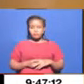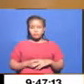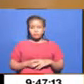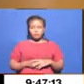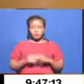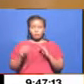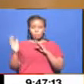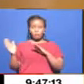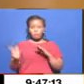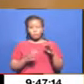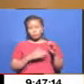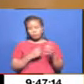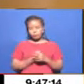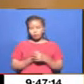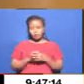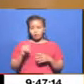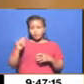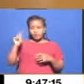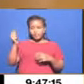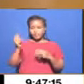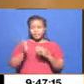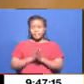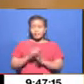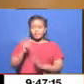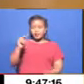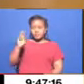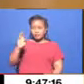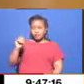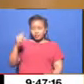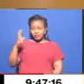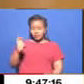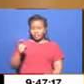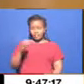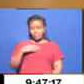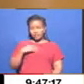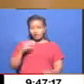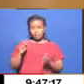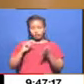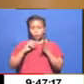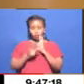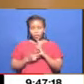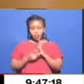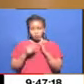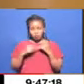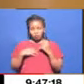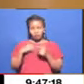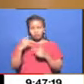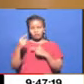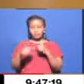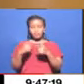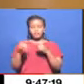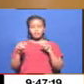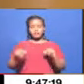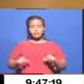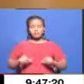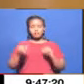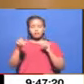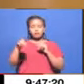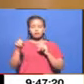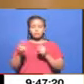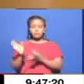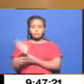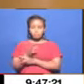Now, Kenya and Netherlands have embarked on a project aimed at supporting sustainable fishing in Lake Turkana. The initiative will help